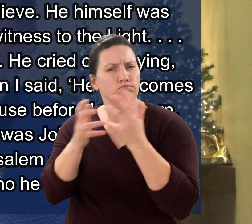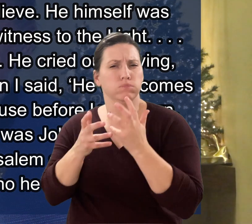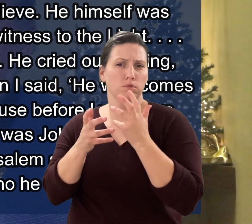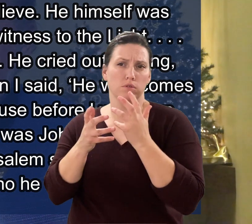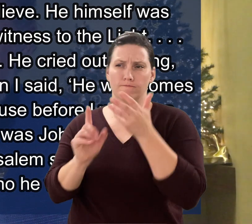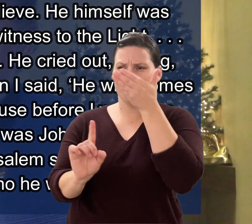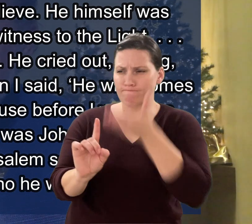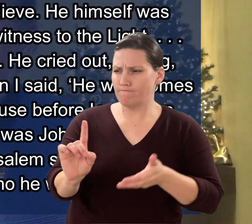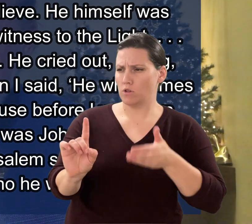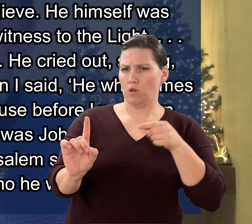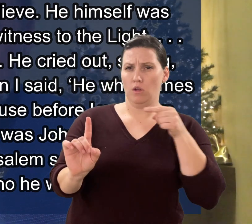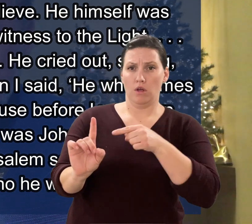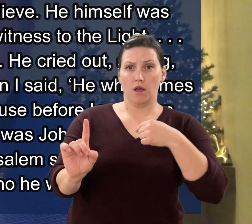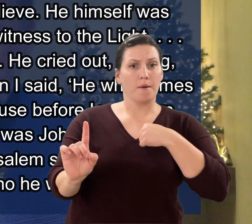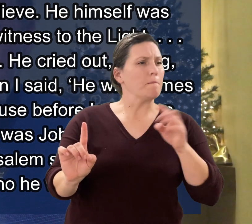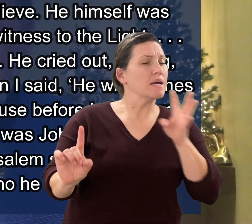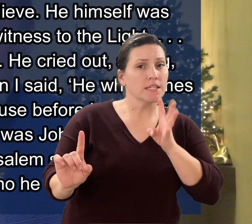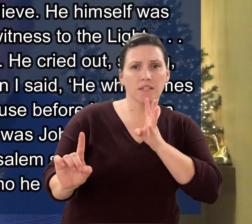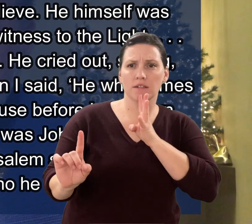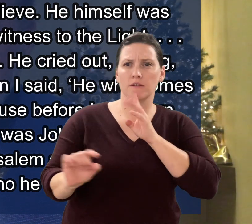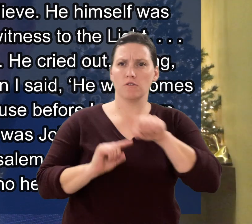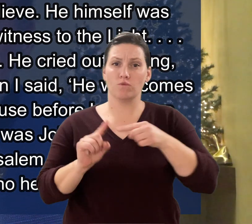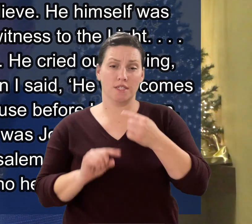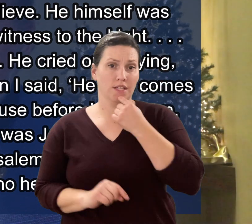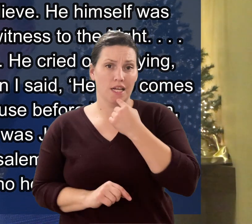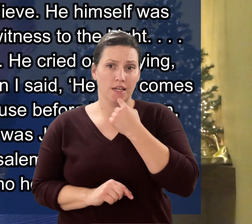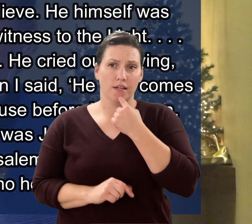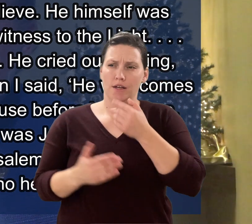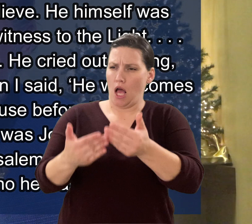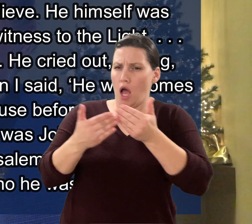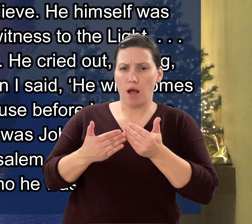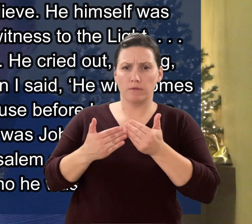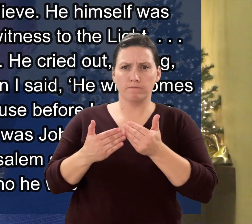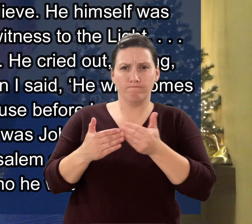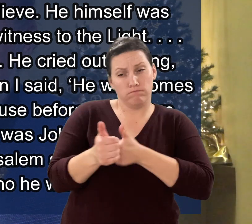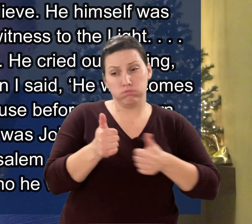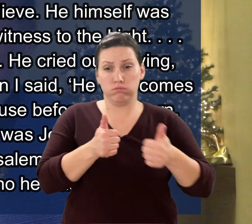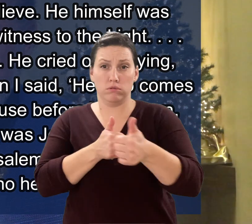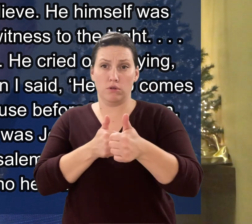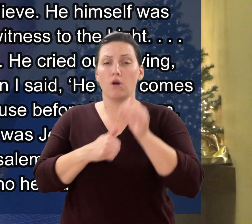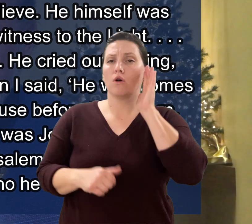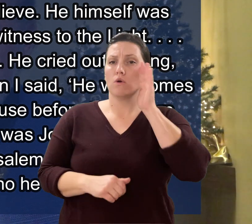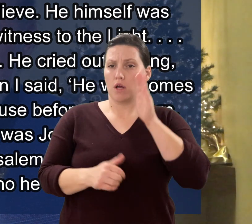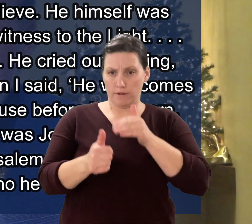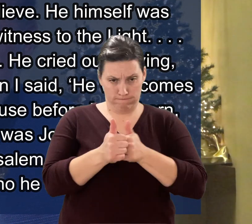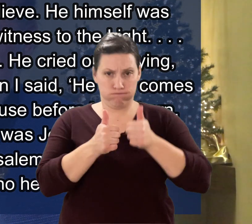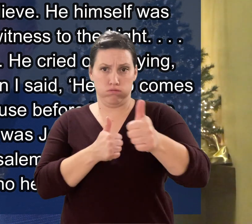saying, "This is the one I spoke about when I said, 'He who comes after me has surpassed me,